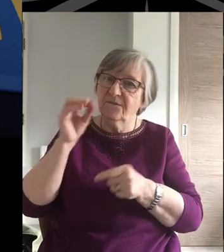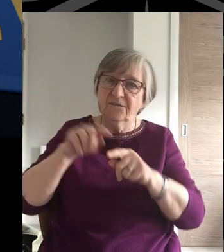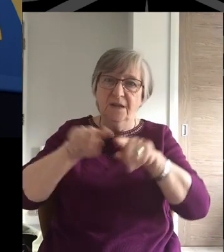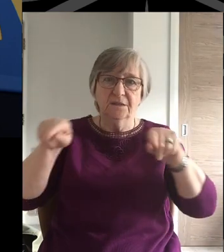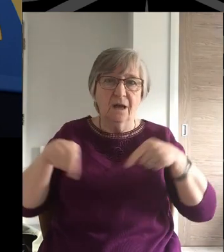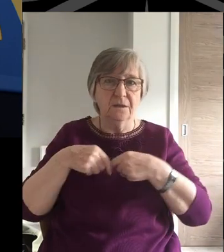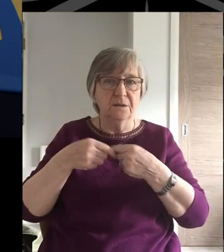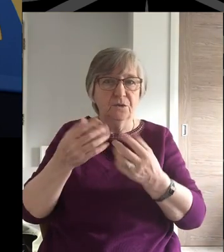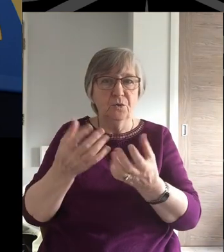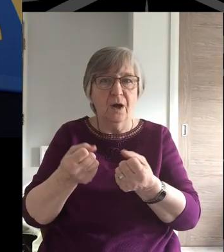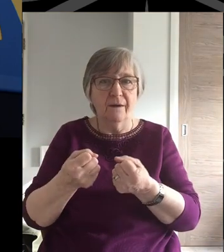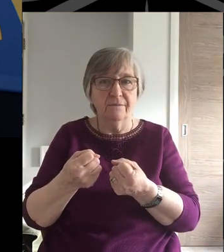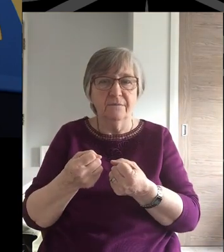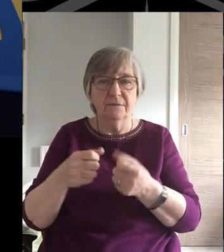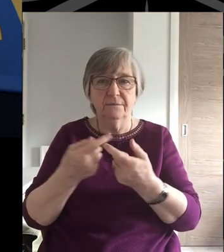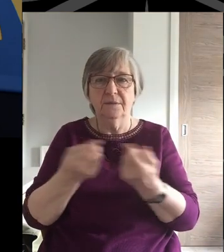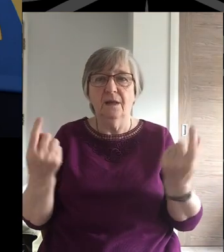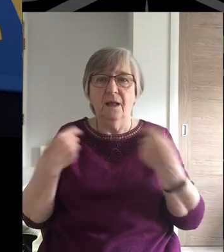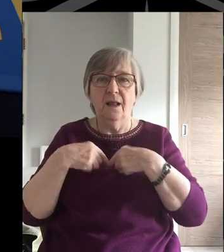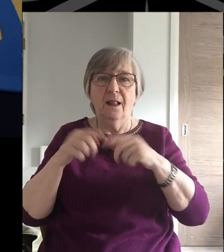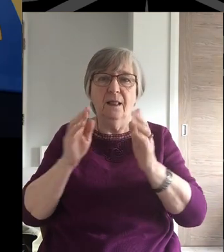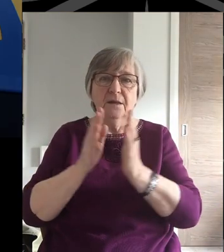to. Let us pray.